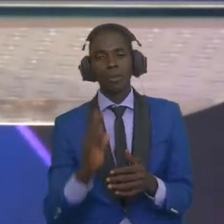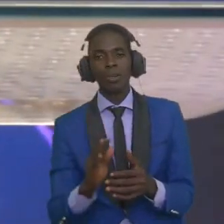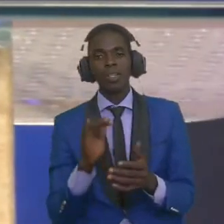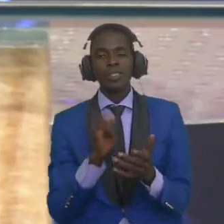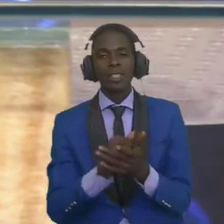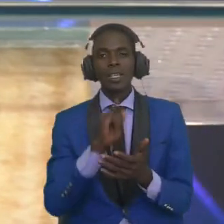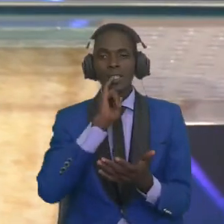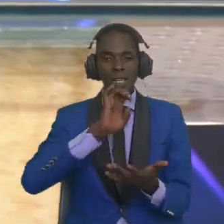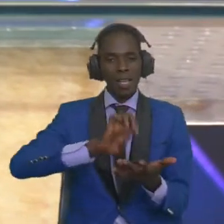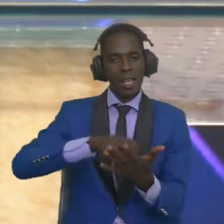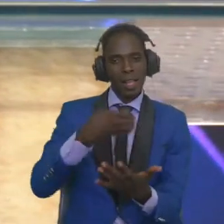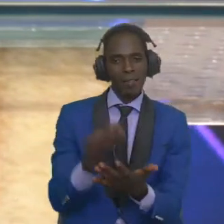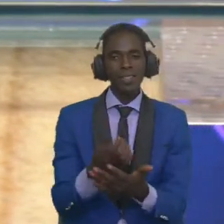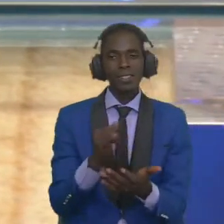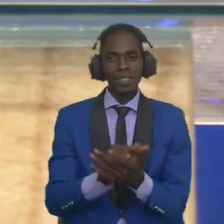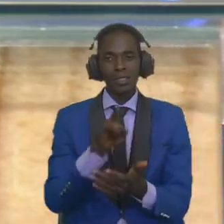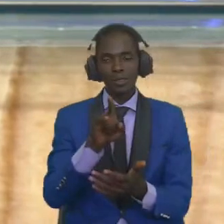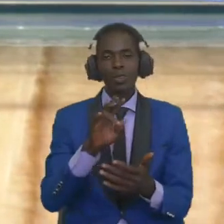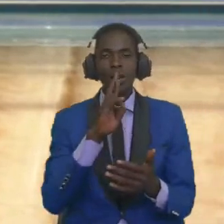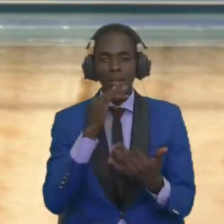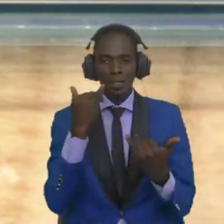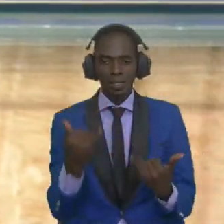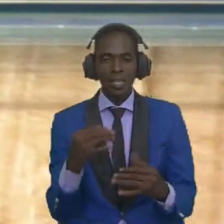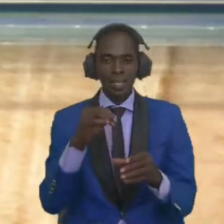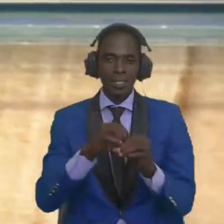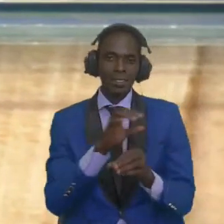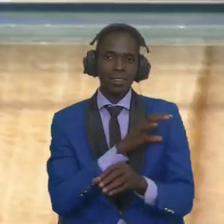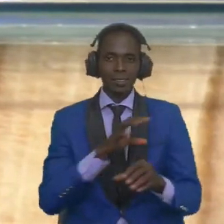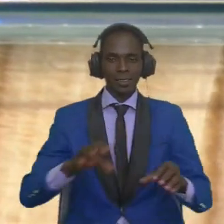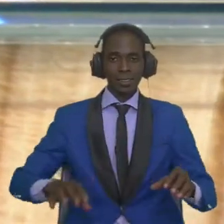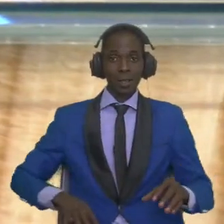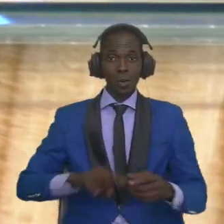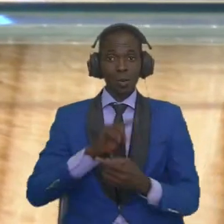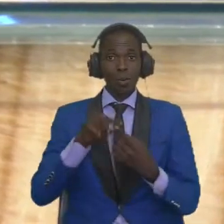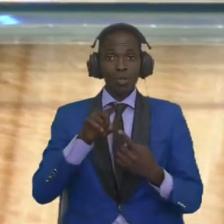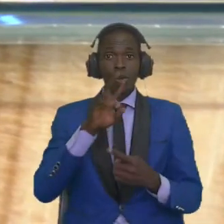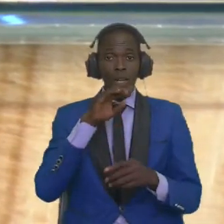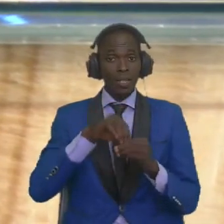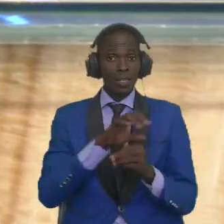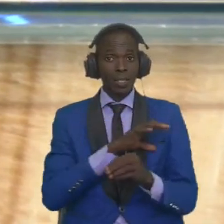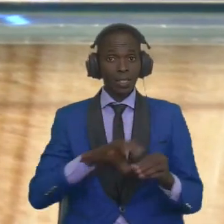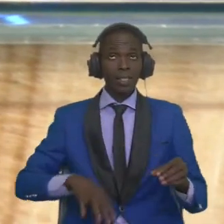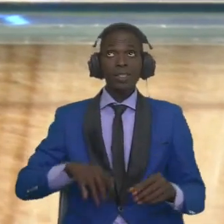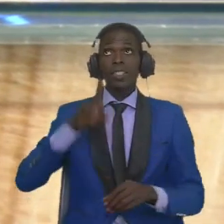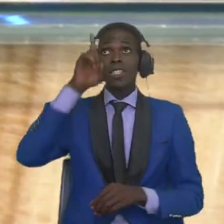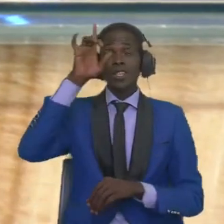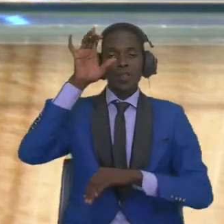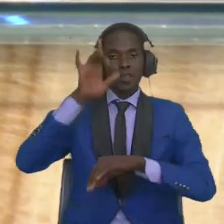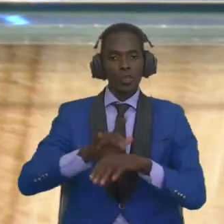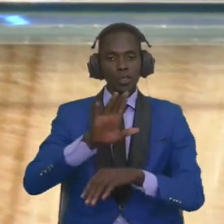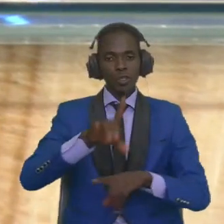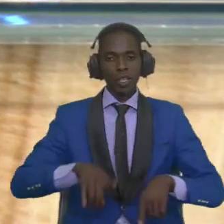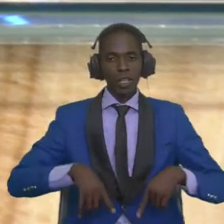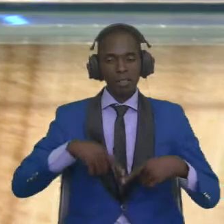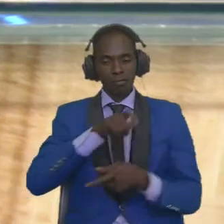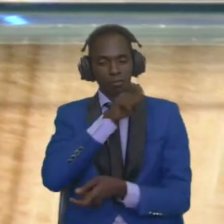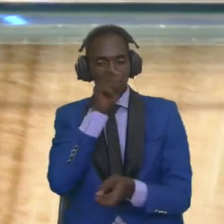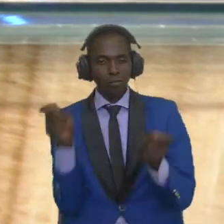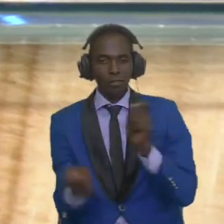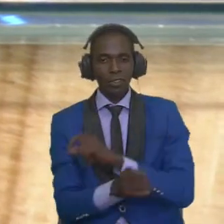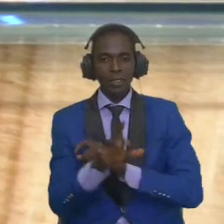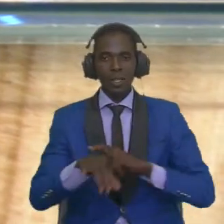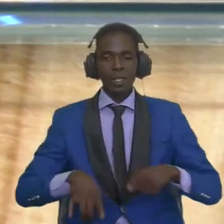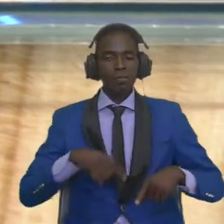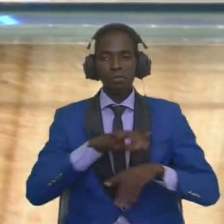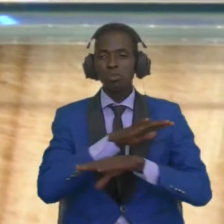that somebody has come to Christ. And when you come to Christ, it touches your life. It transforms your life. You